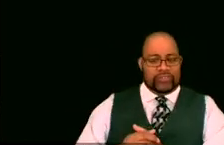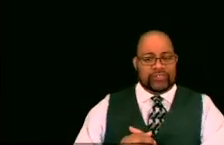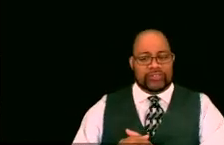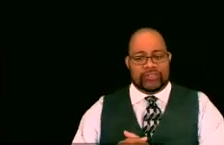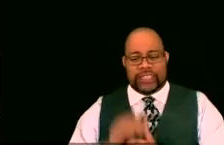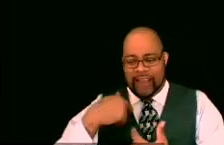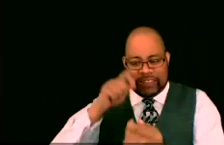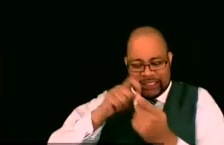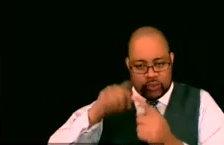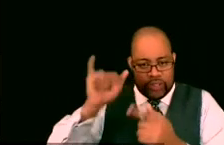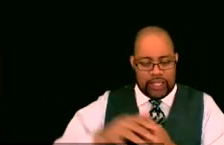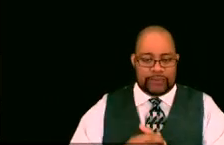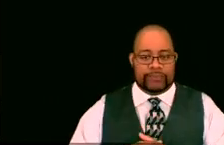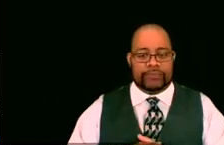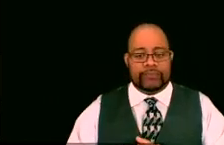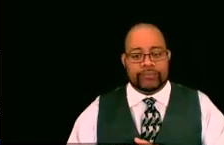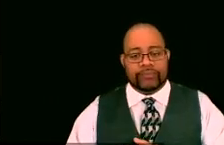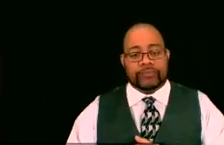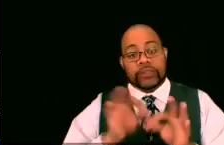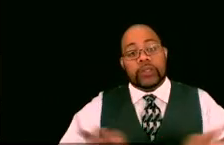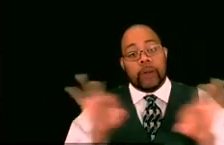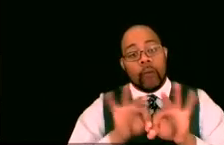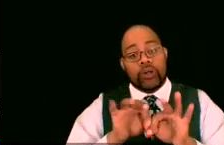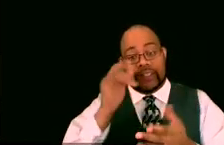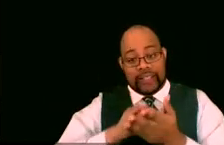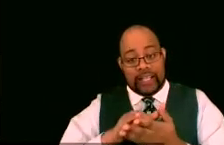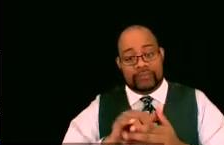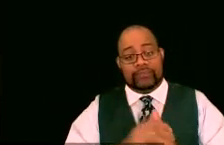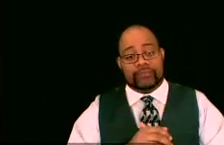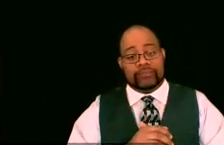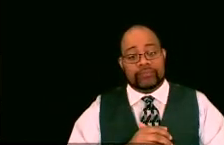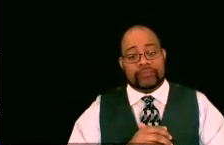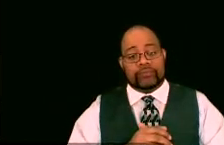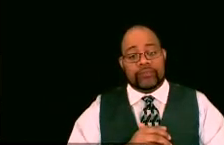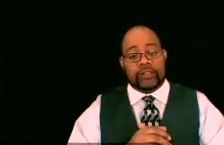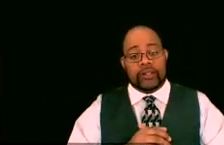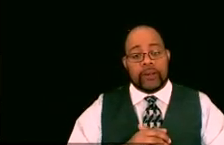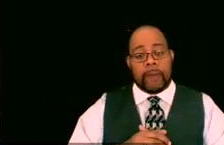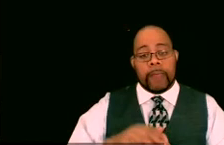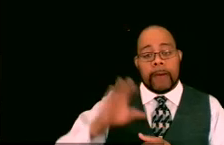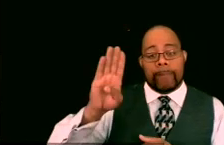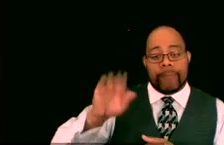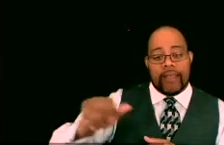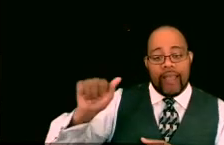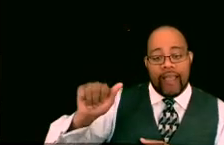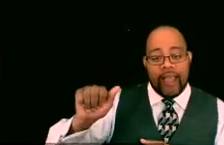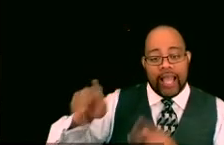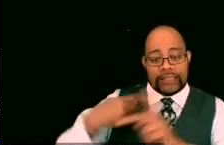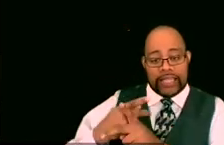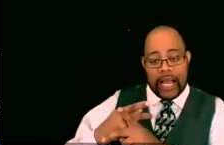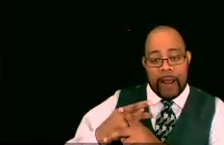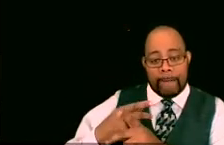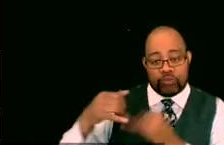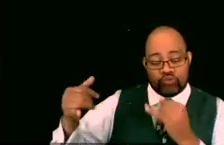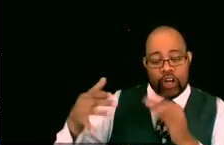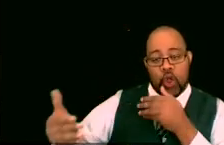of detail to this phylogeny. But the key thing that's coming out of this is that the Burkholderia enigmatica type strain groups quite closely